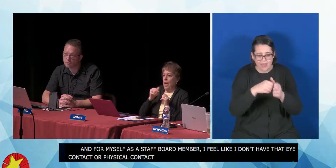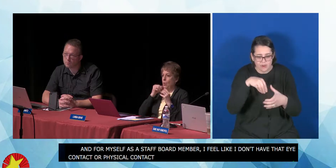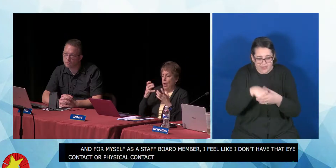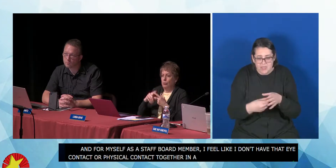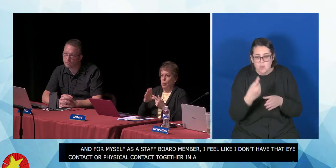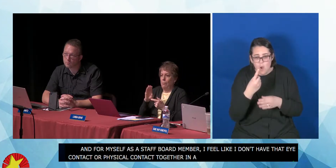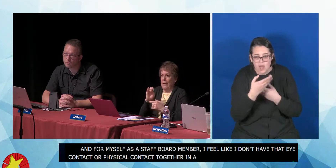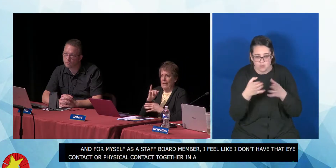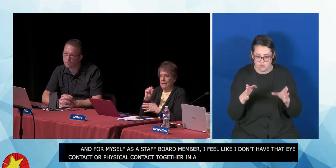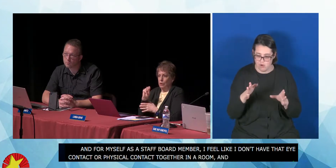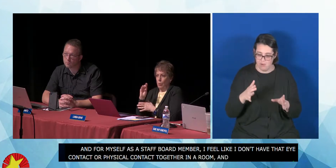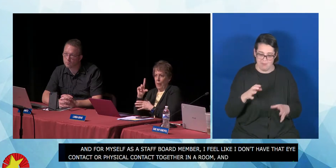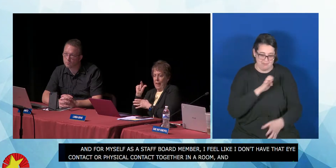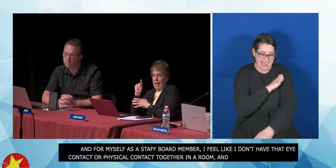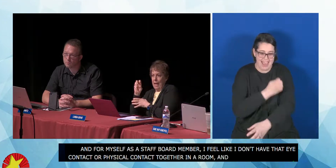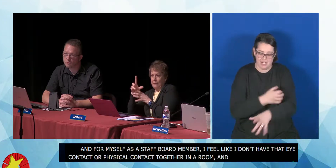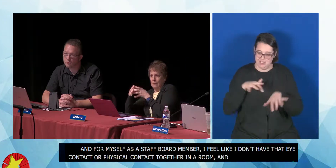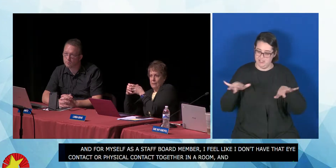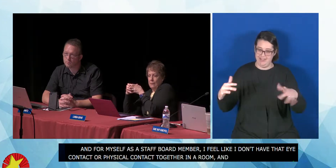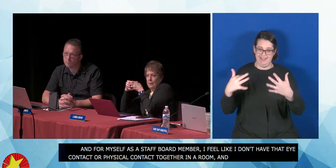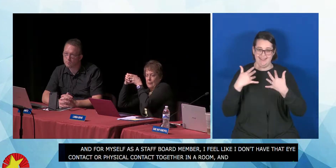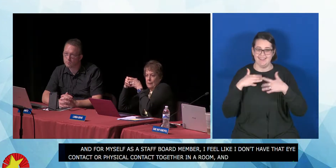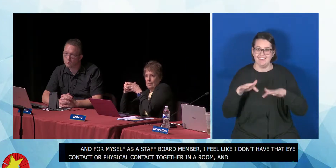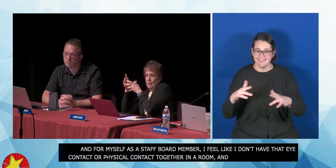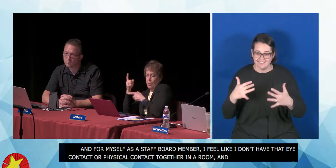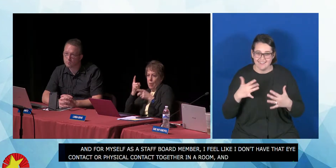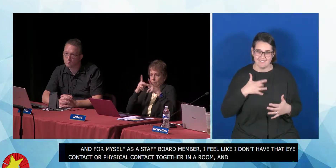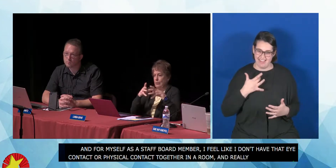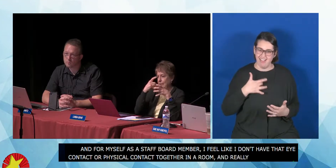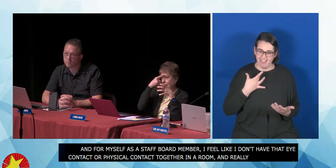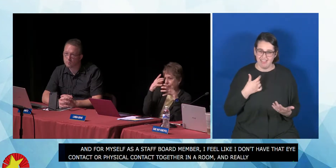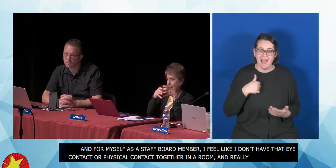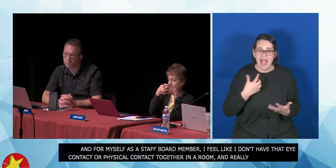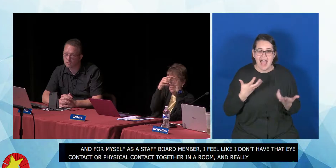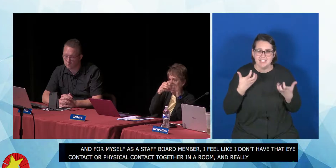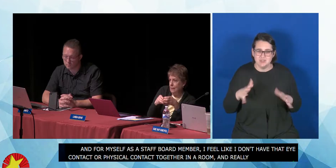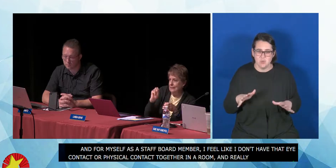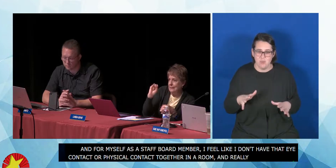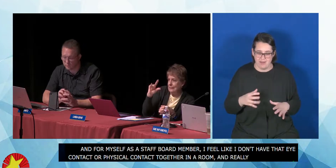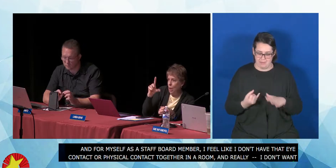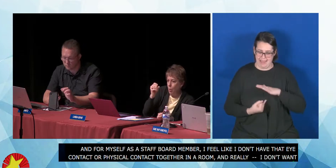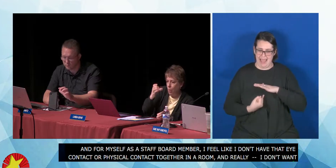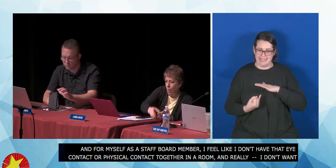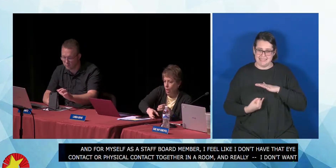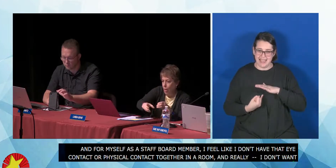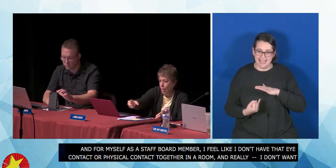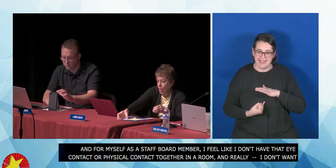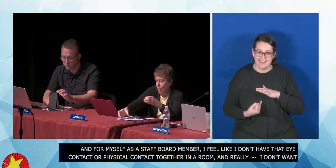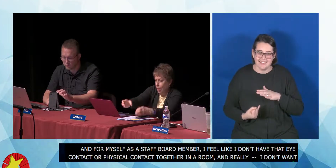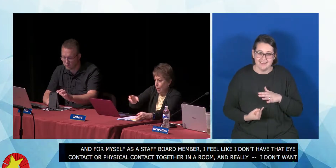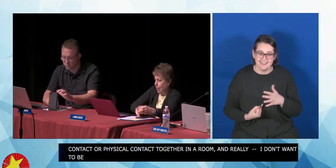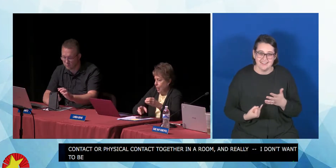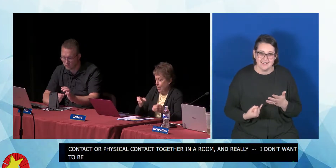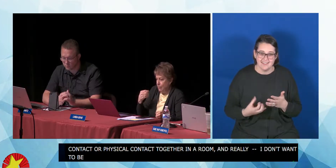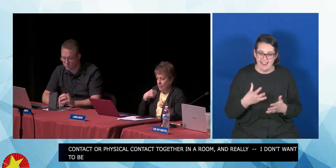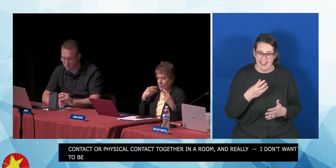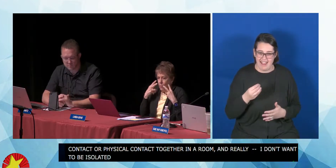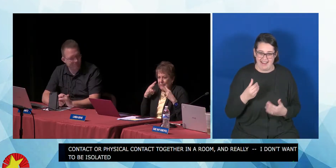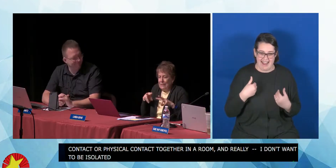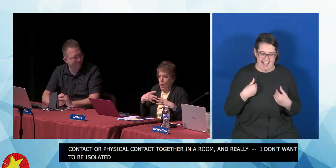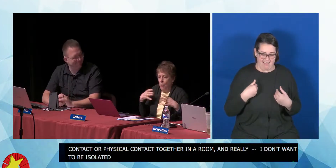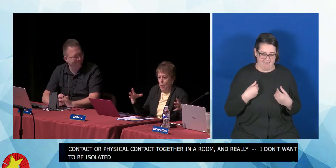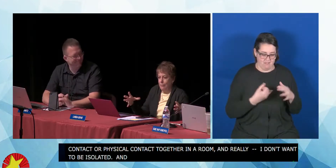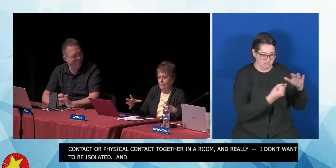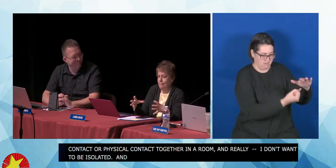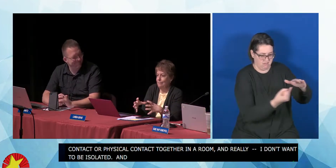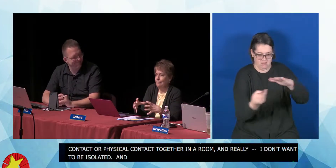off of each other, learn from each other. I don't want to be isolated and have that siloed kind